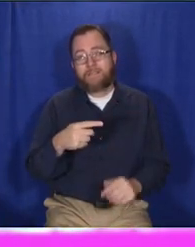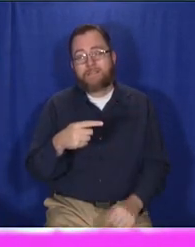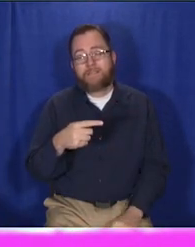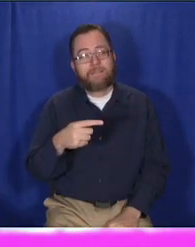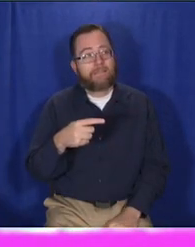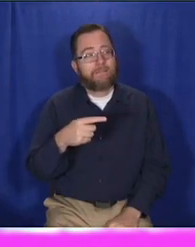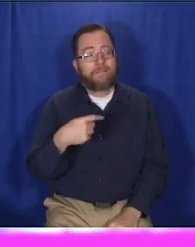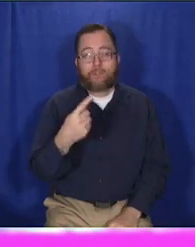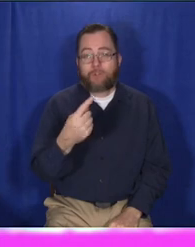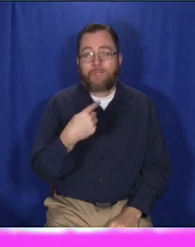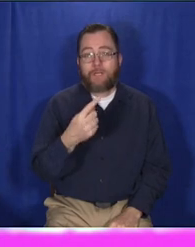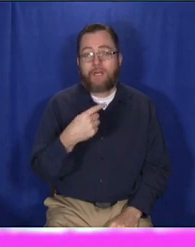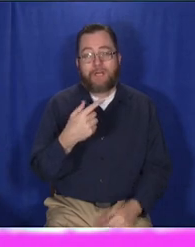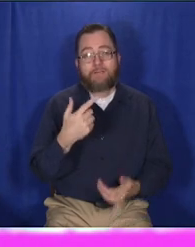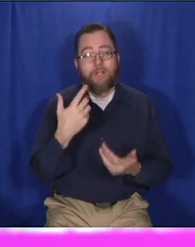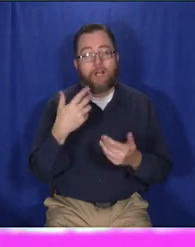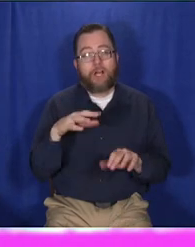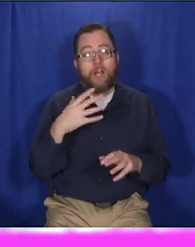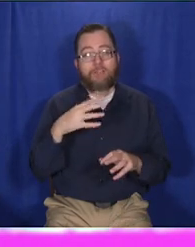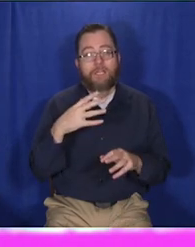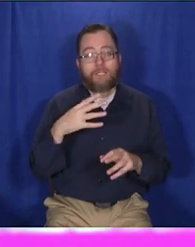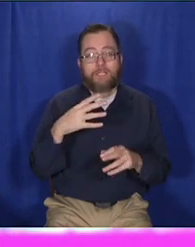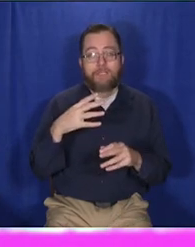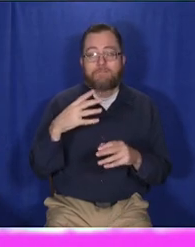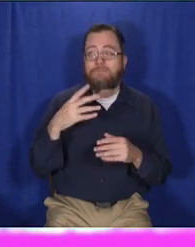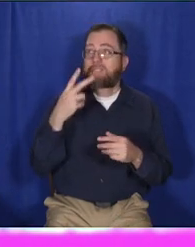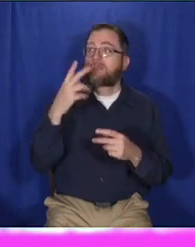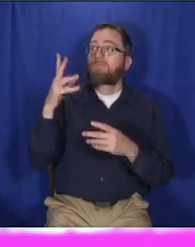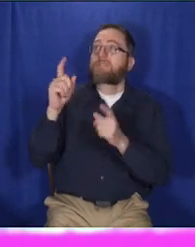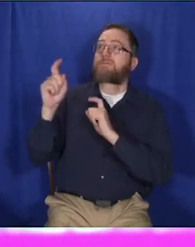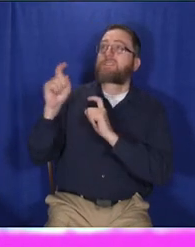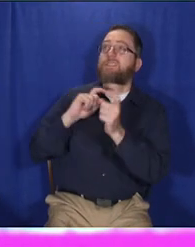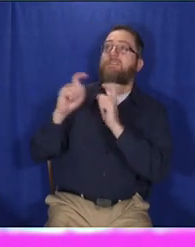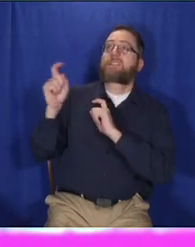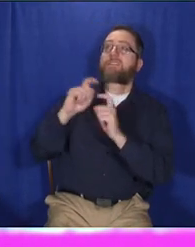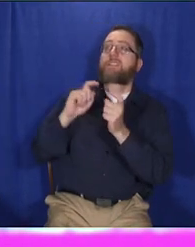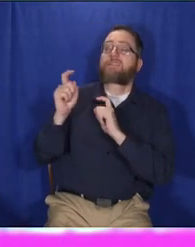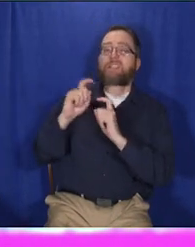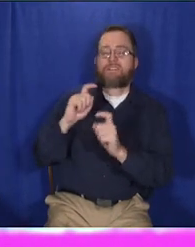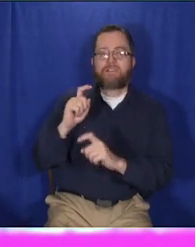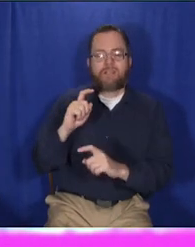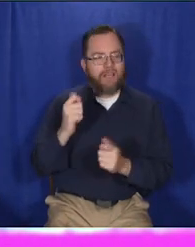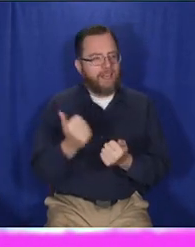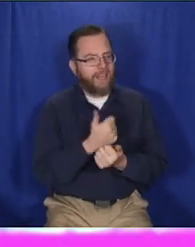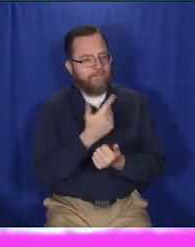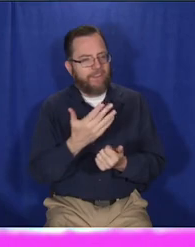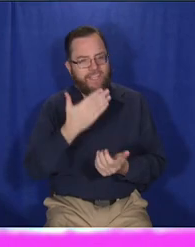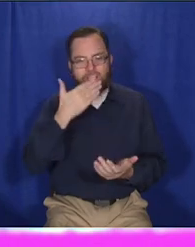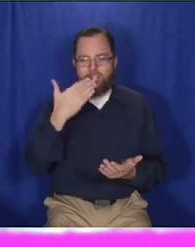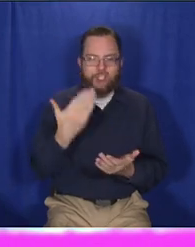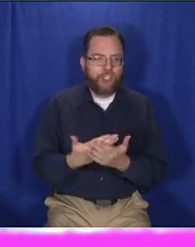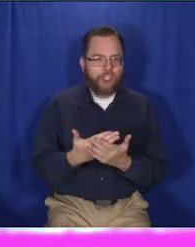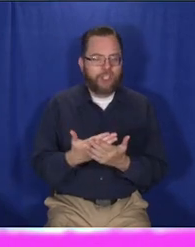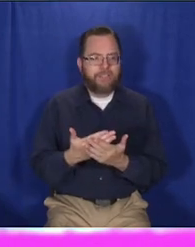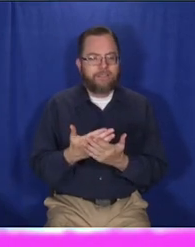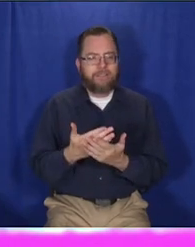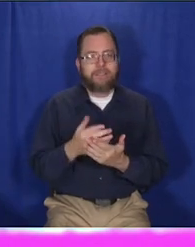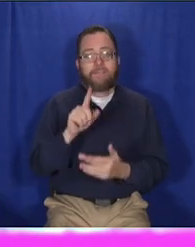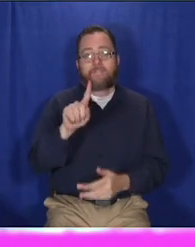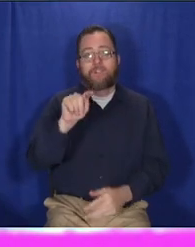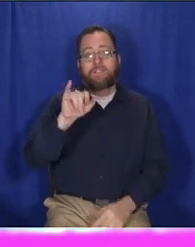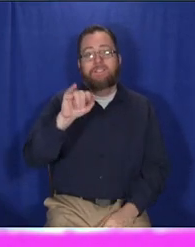the generosity and the graciousness of God. Every good and perfect gift comes from him. 1 Timothy 6,